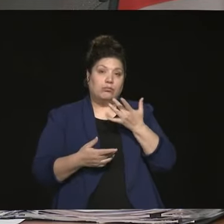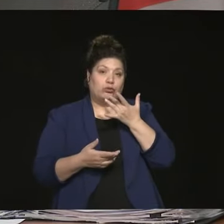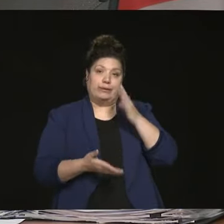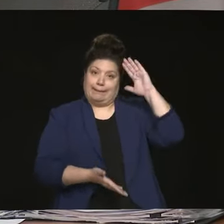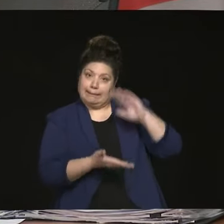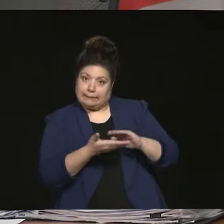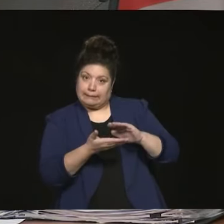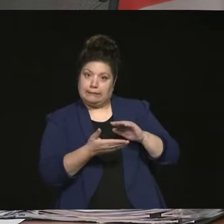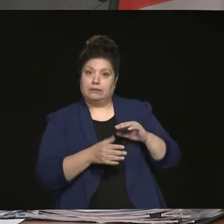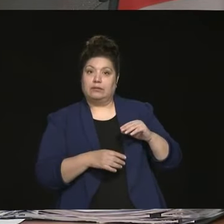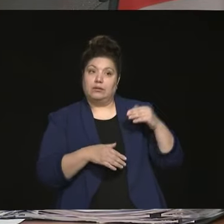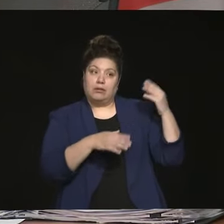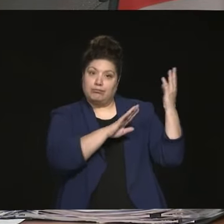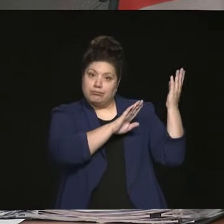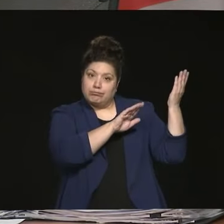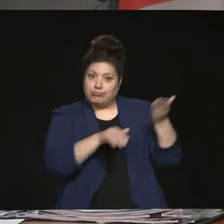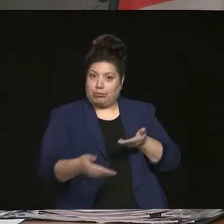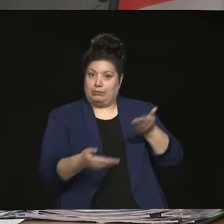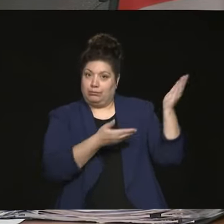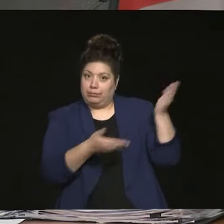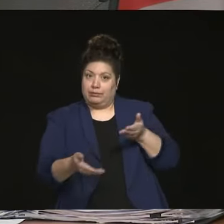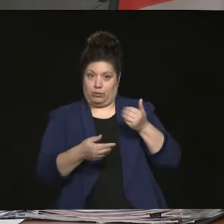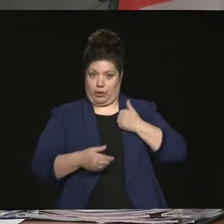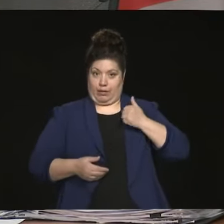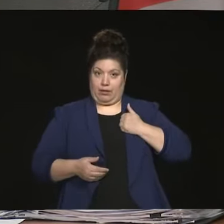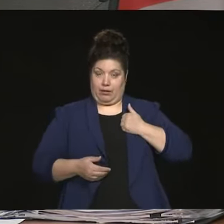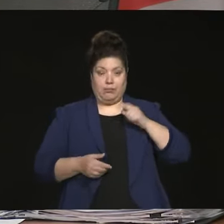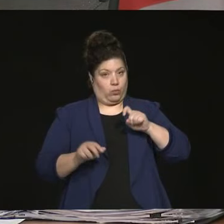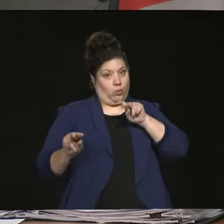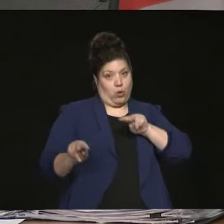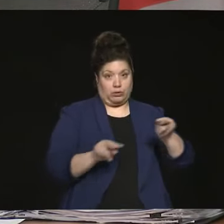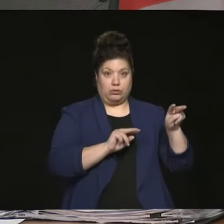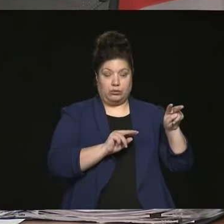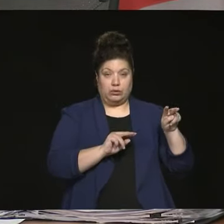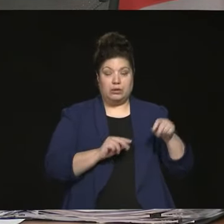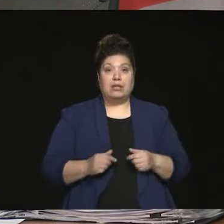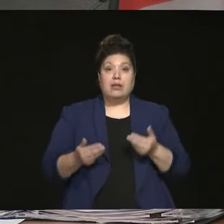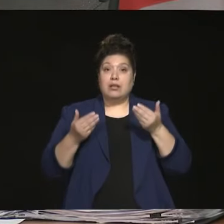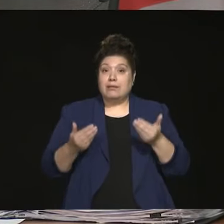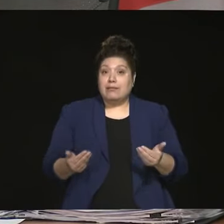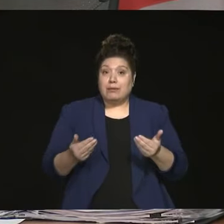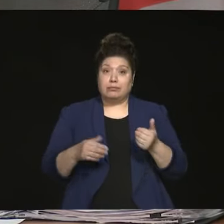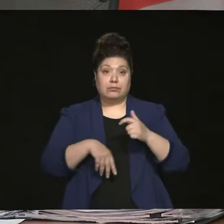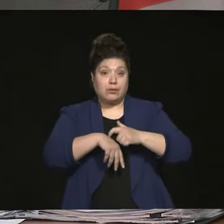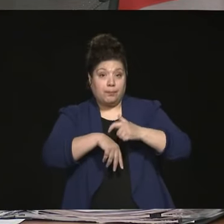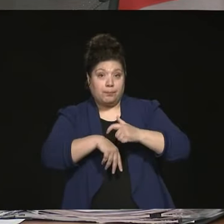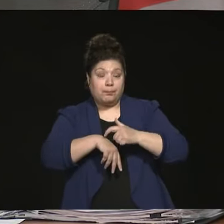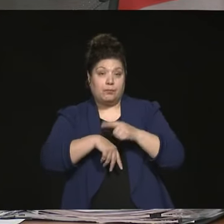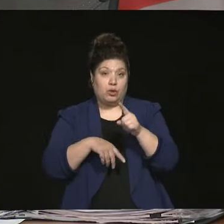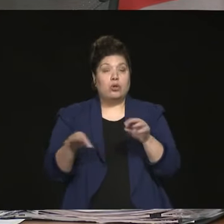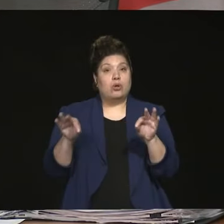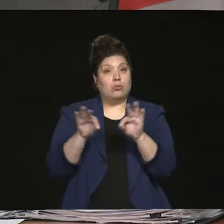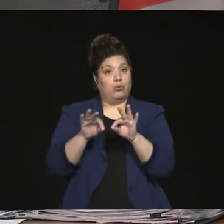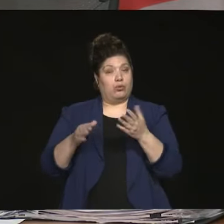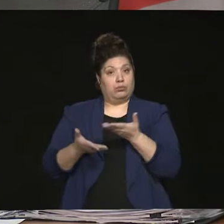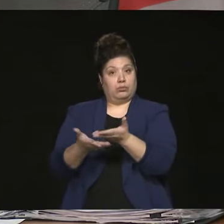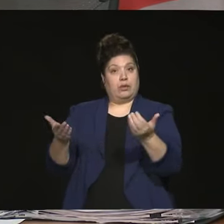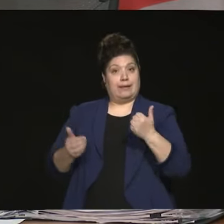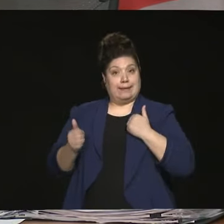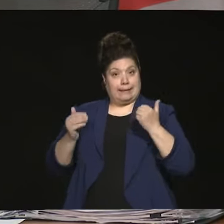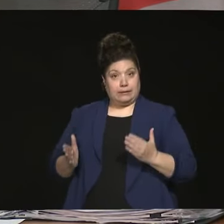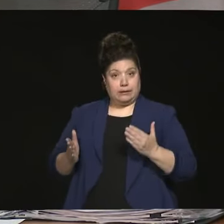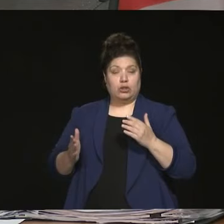most importantly, I think at this juncture, is that Canadians are fully engaged and